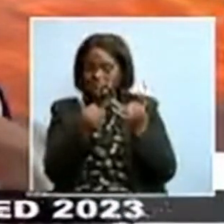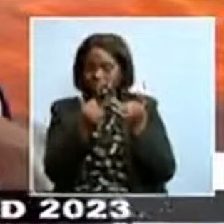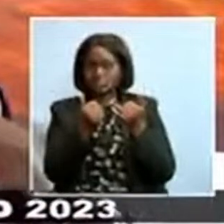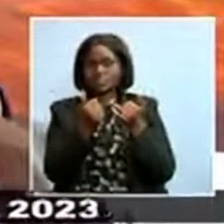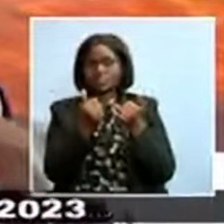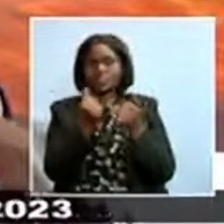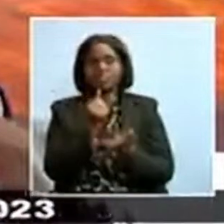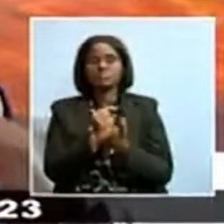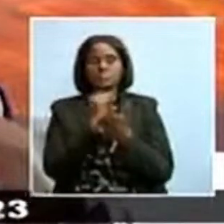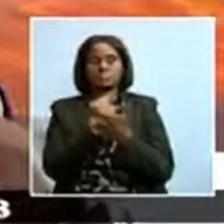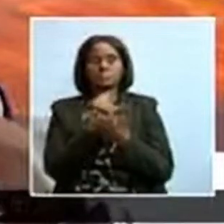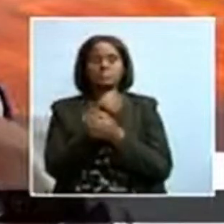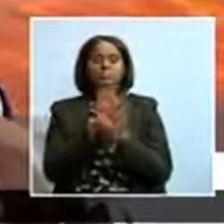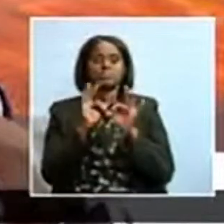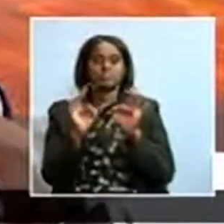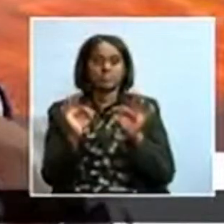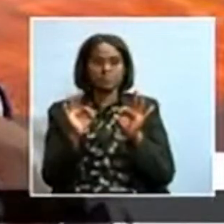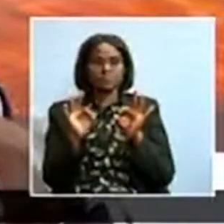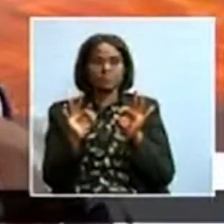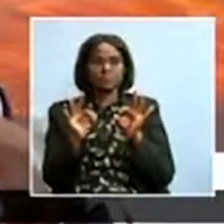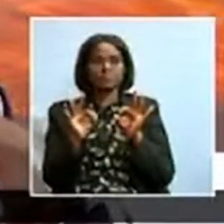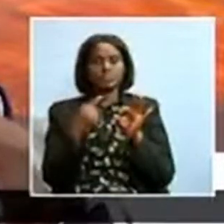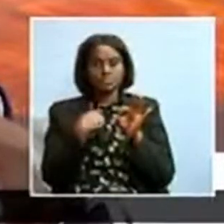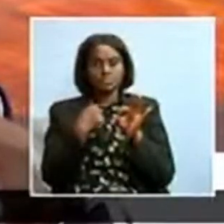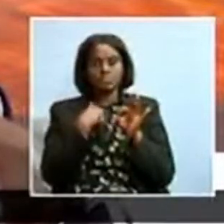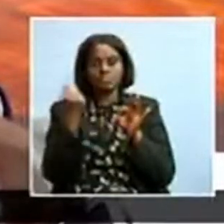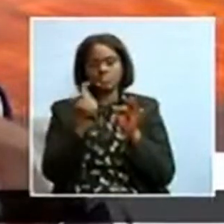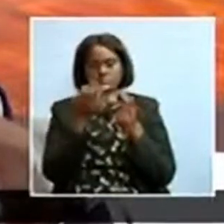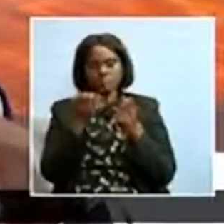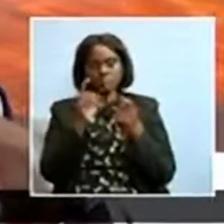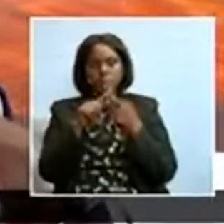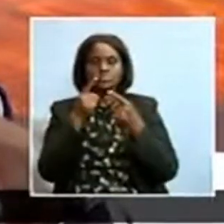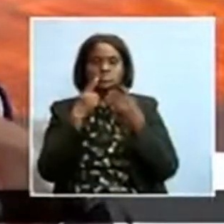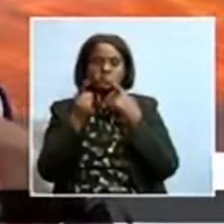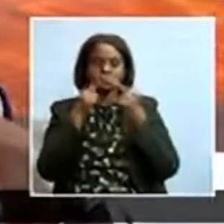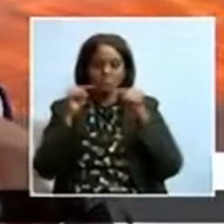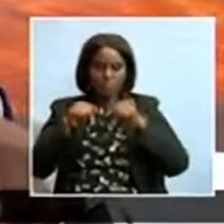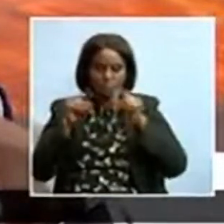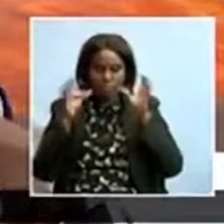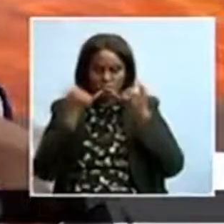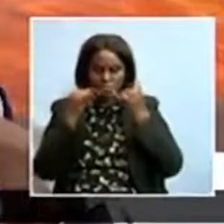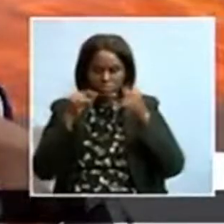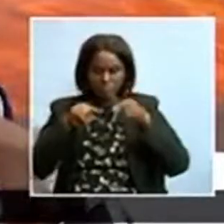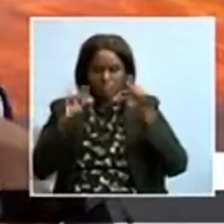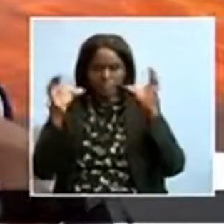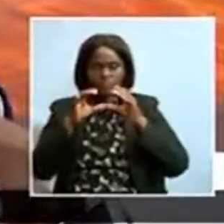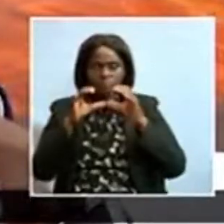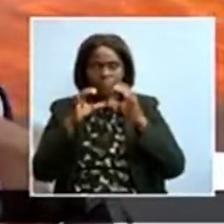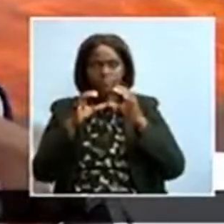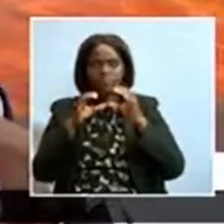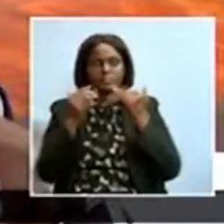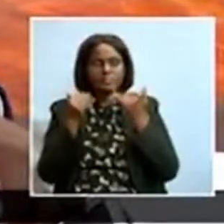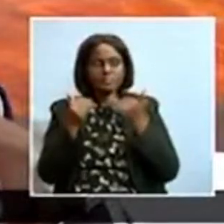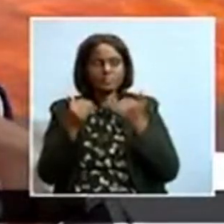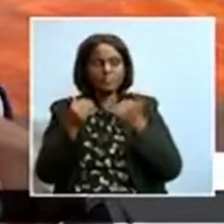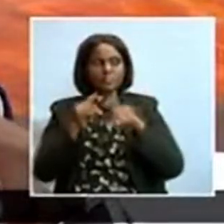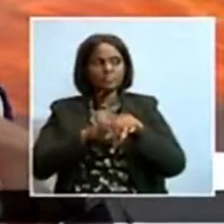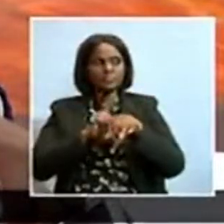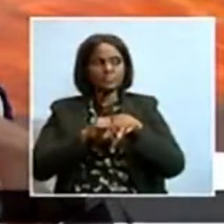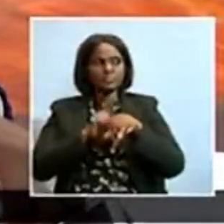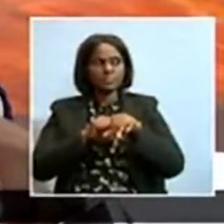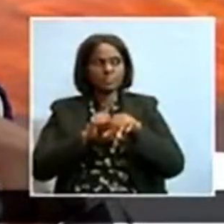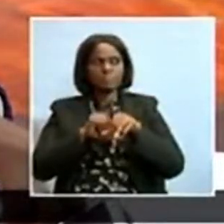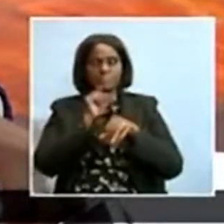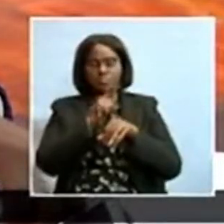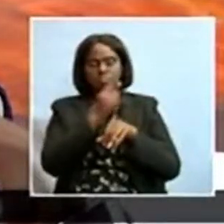relieved. I want to mention to the committee that at the moment